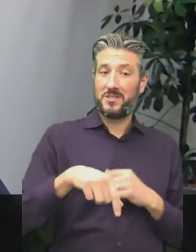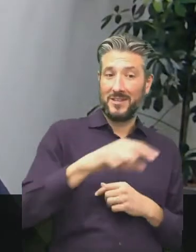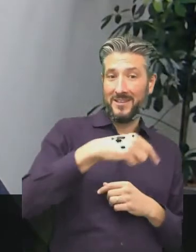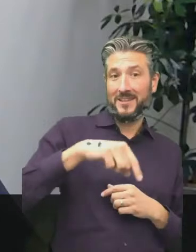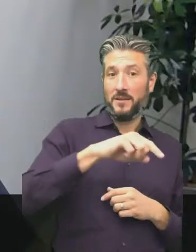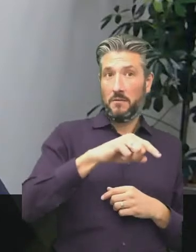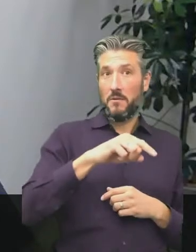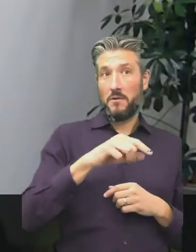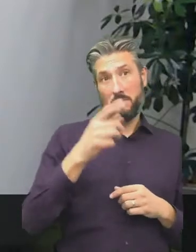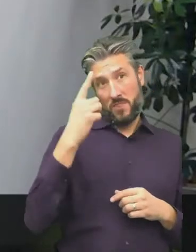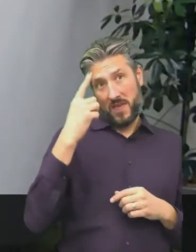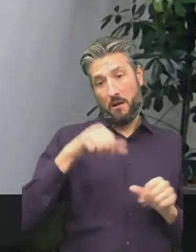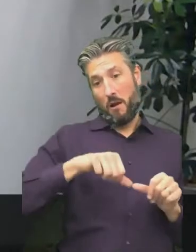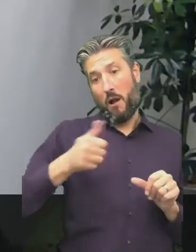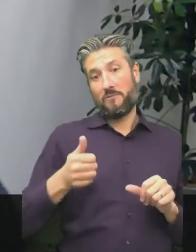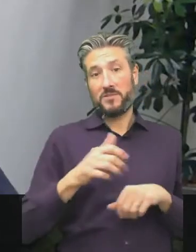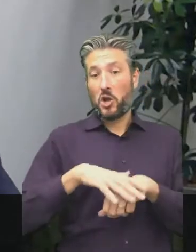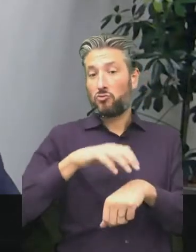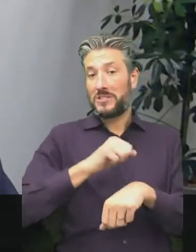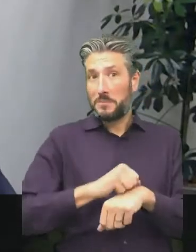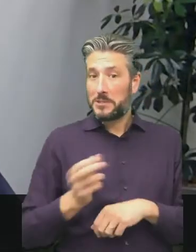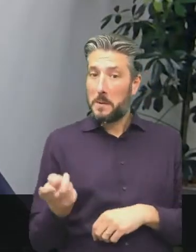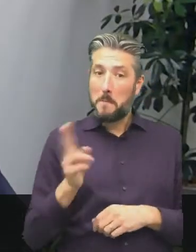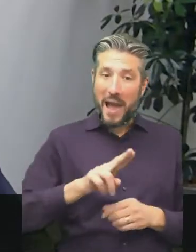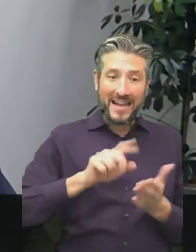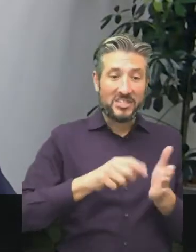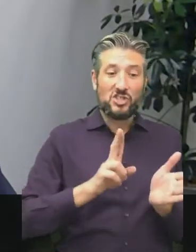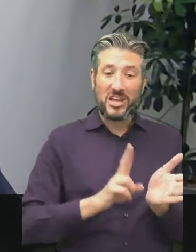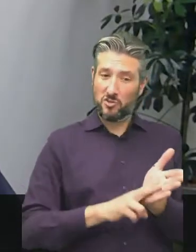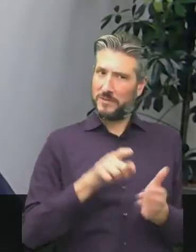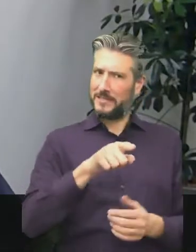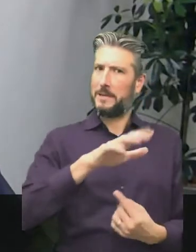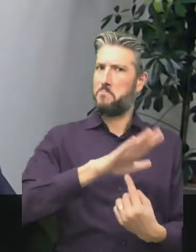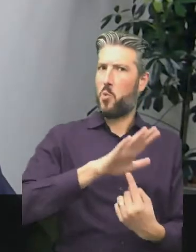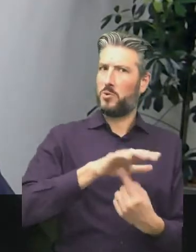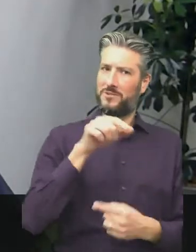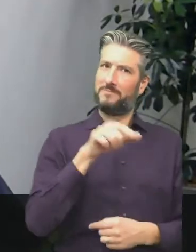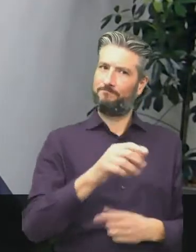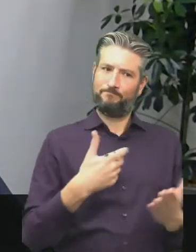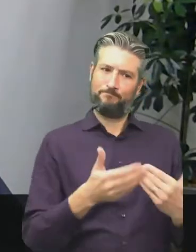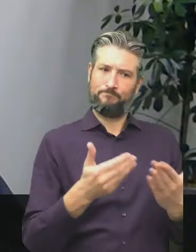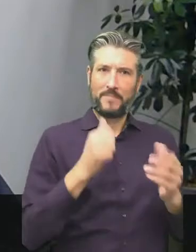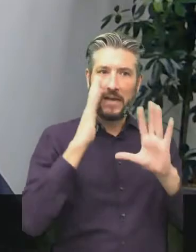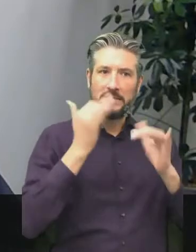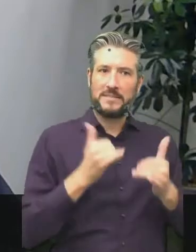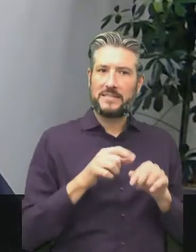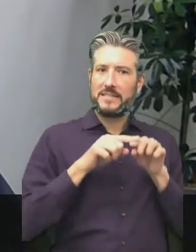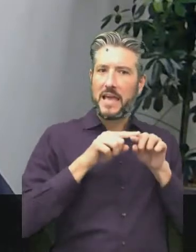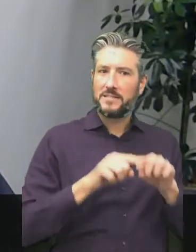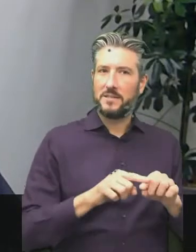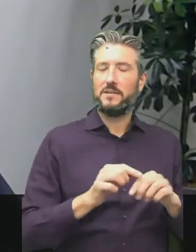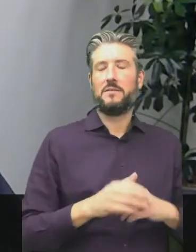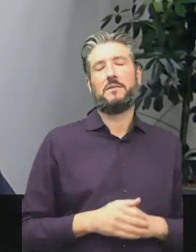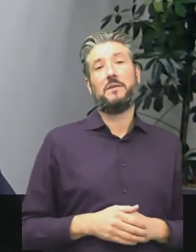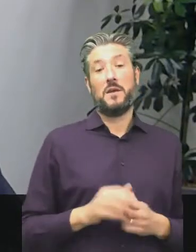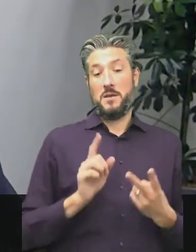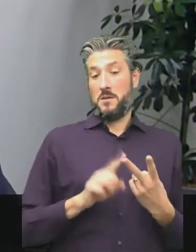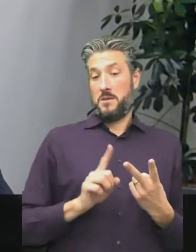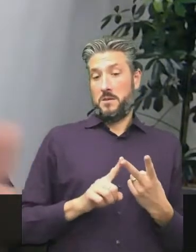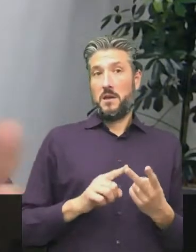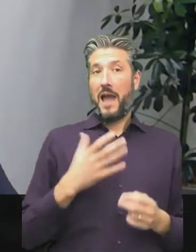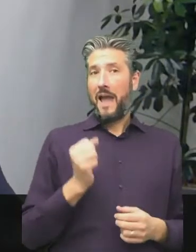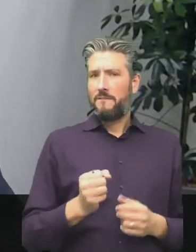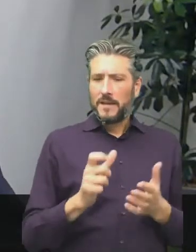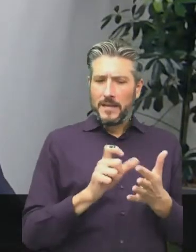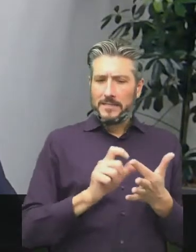Christmas holidays. The second big issue is December the 2nd is the date when the national lockdown is lifted. I was